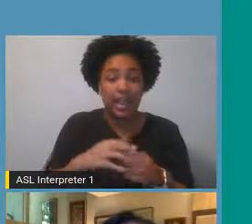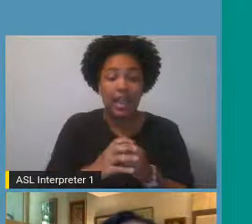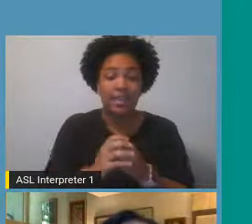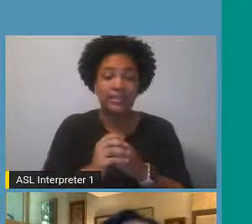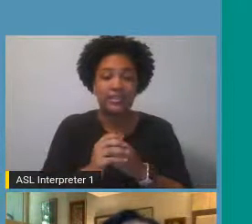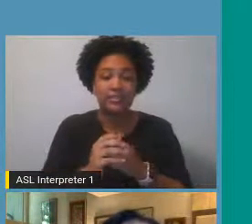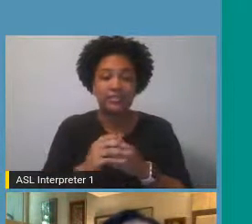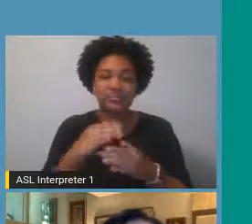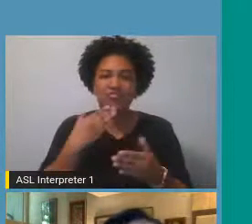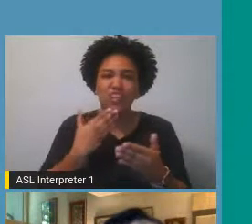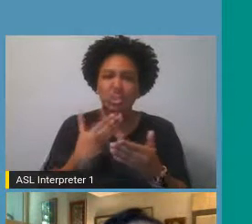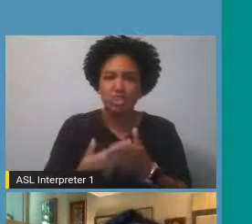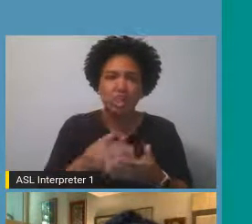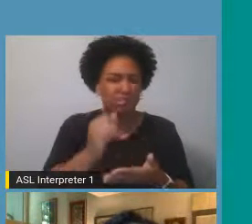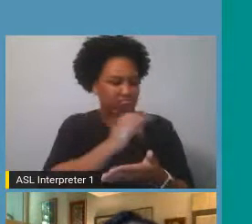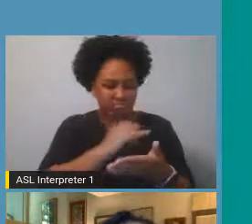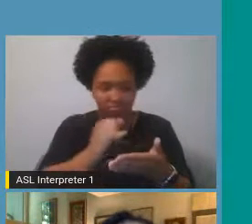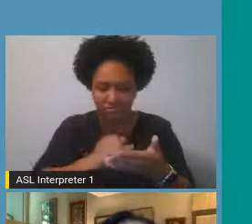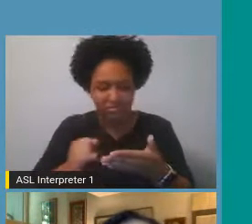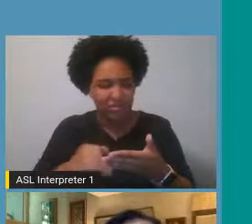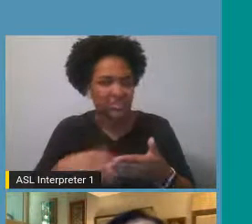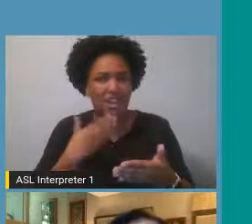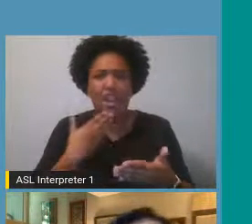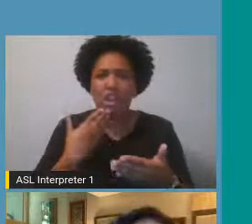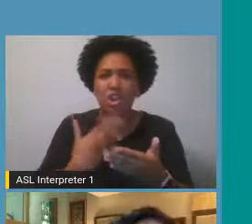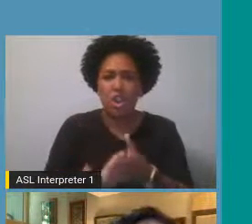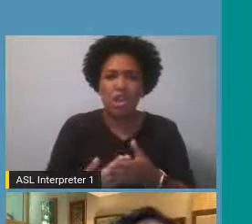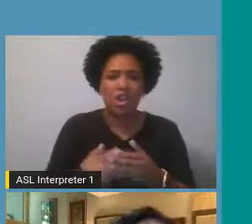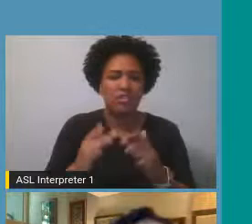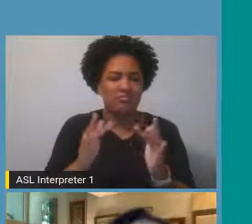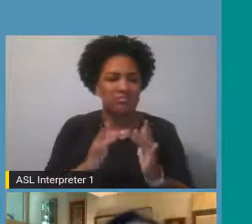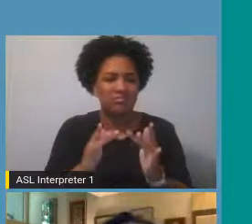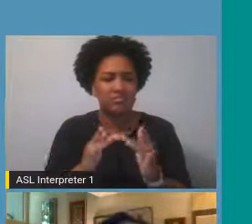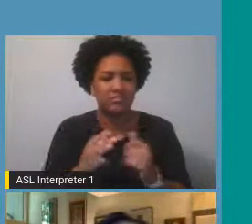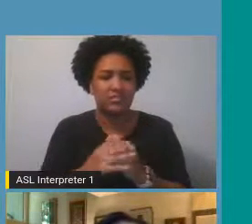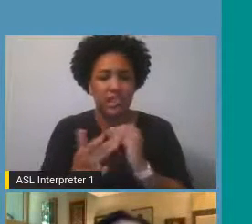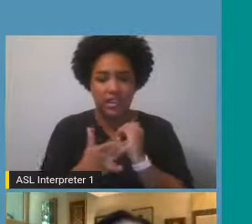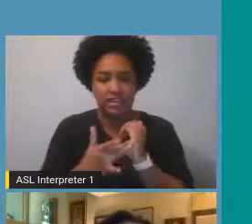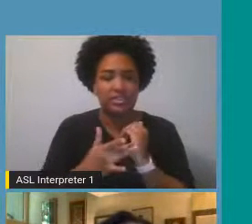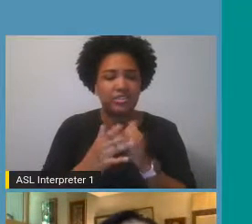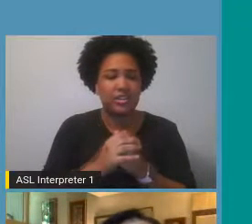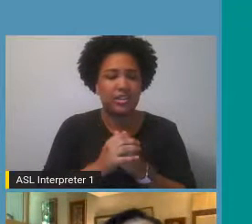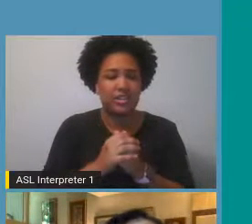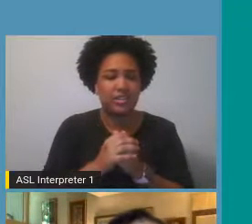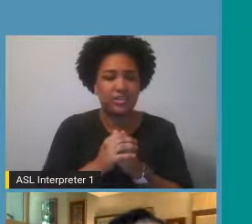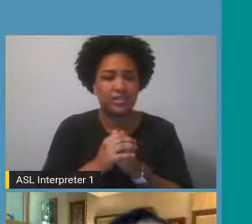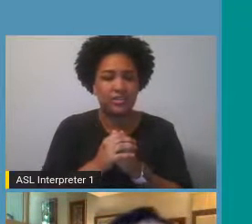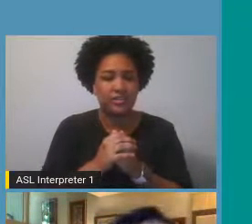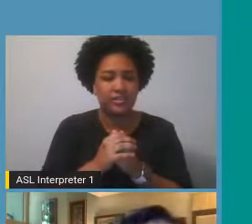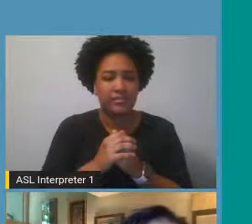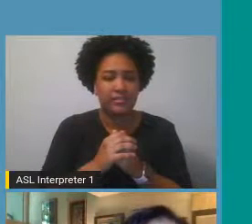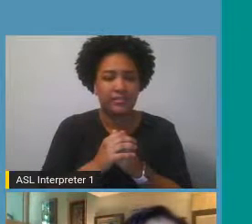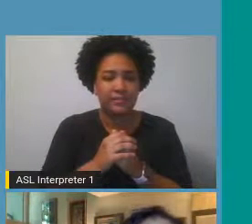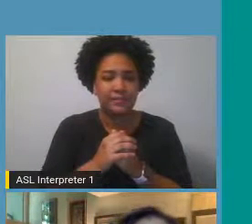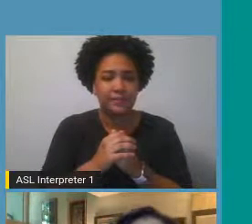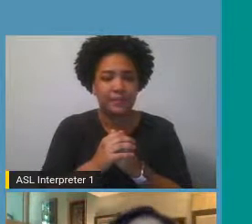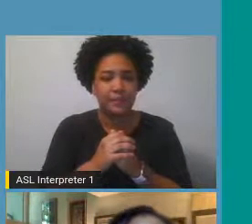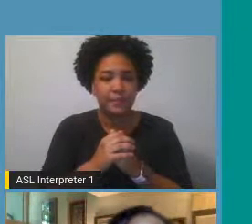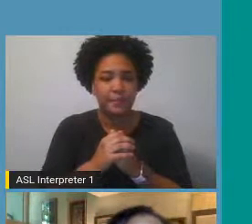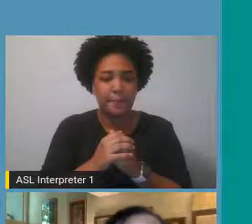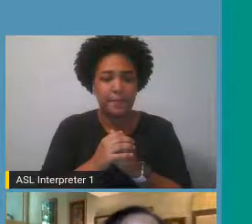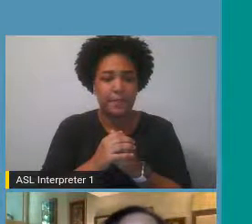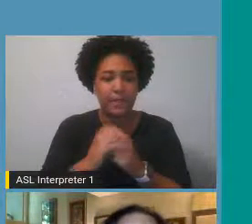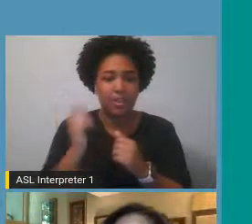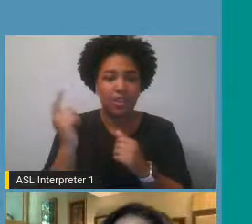They're audience-centered, they're sustainable and scalable, they're evaluated and enhanced, and they're distributed across multiple platforms. So it is